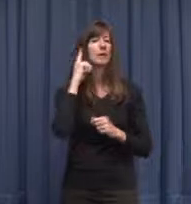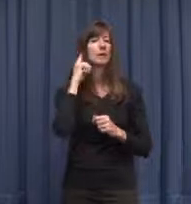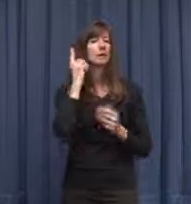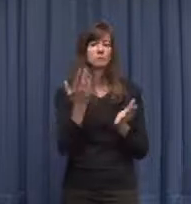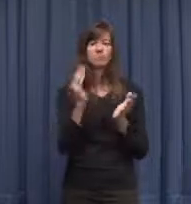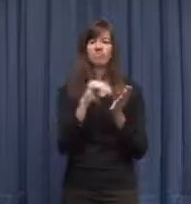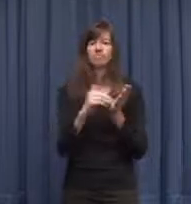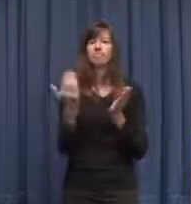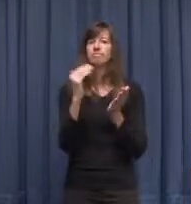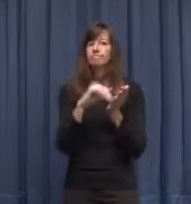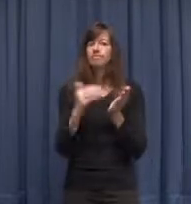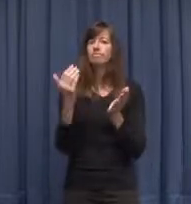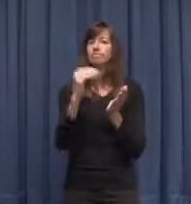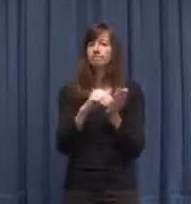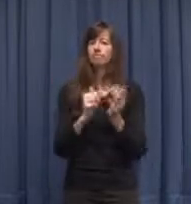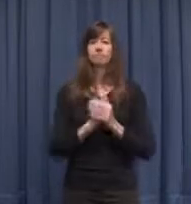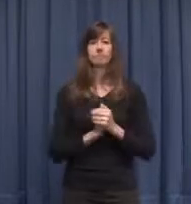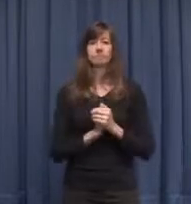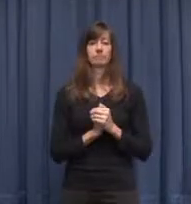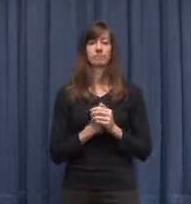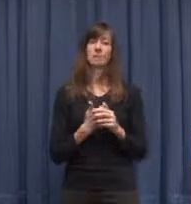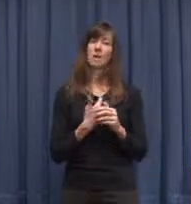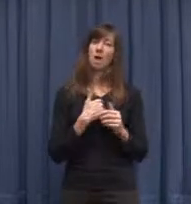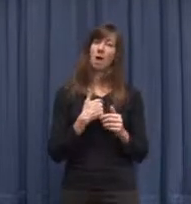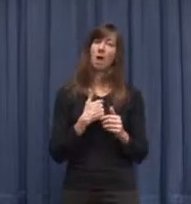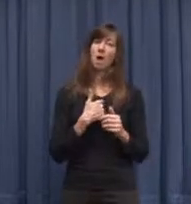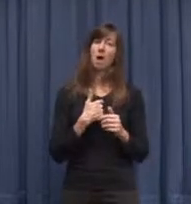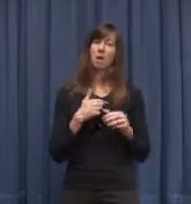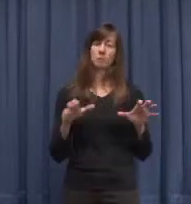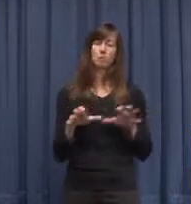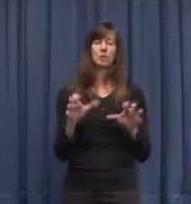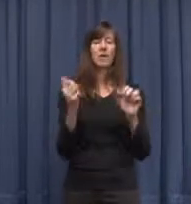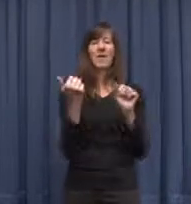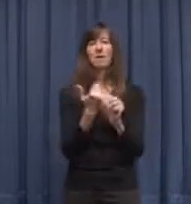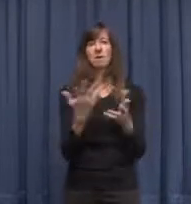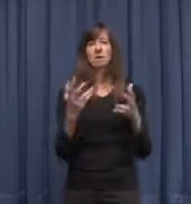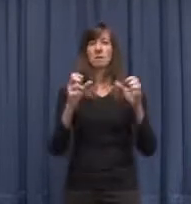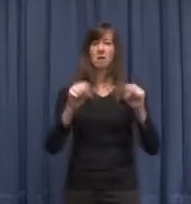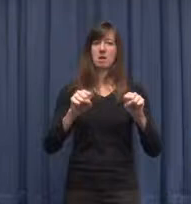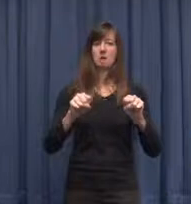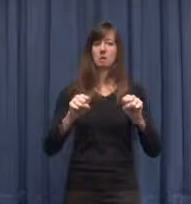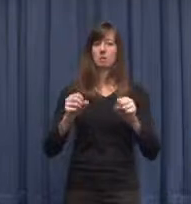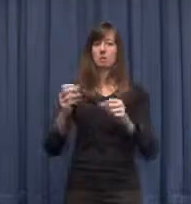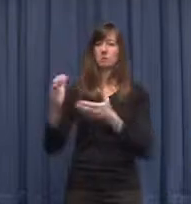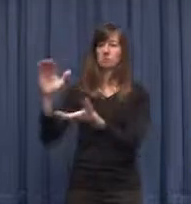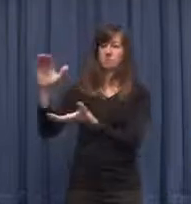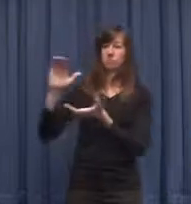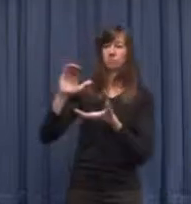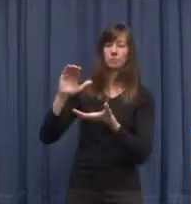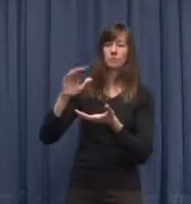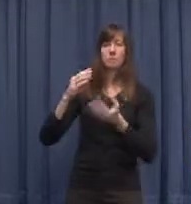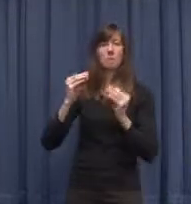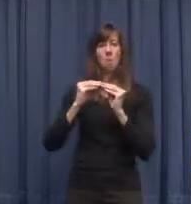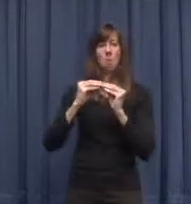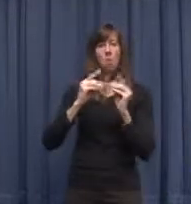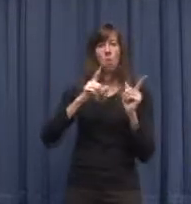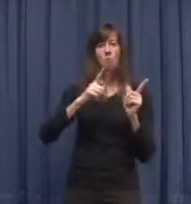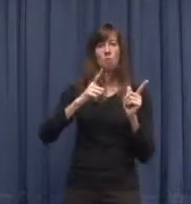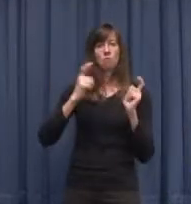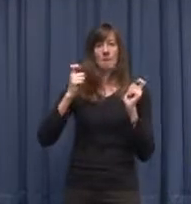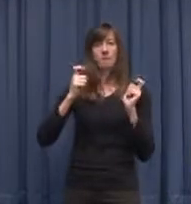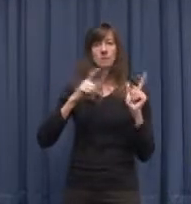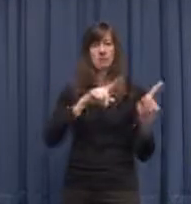over. I am doing everything I can to advocate and push to get more rapid testing. The real limit is